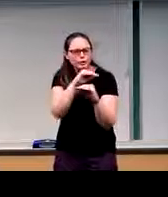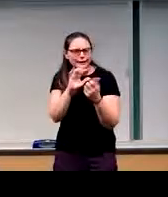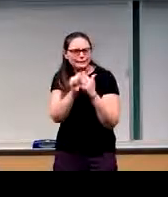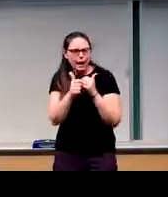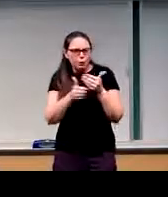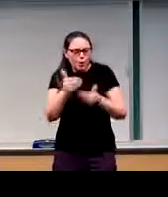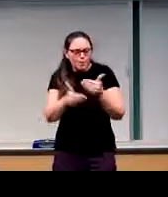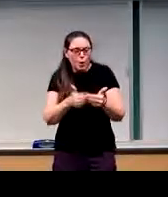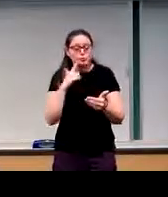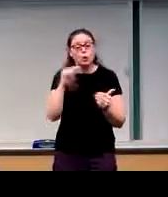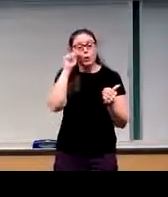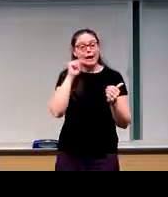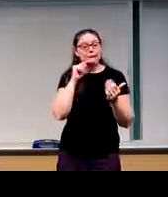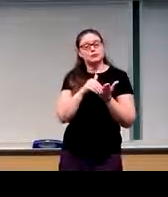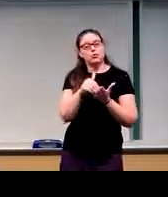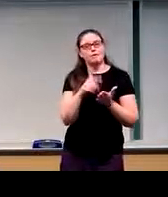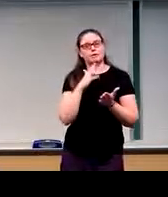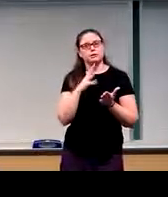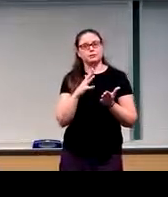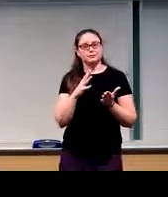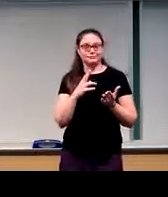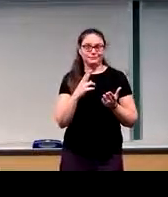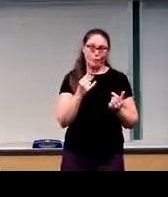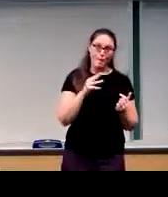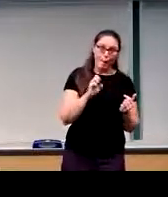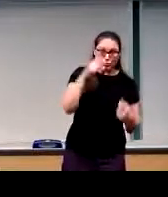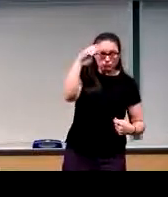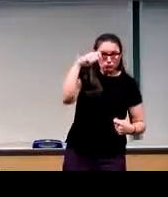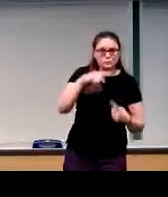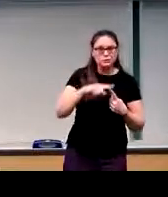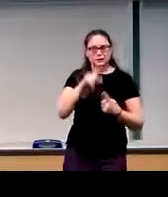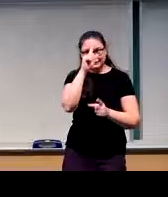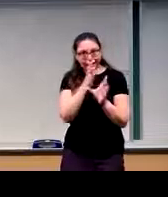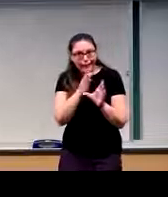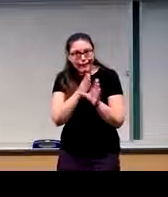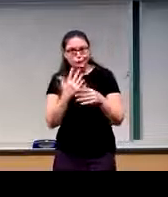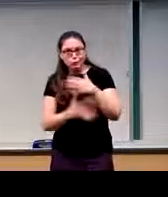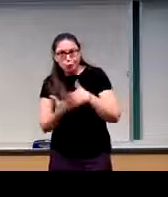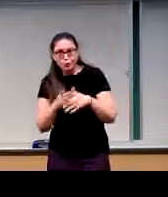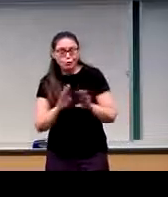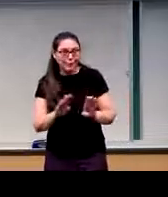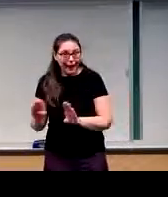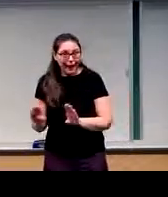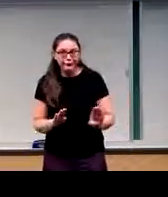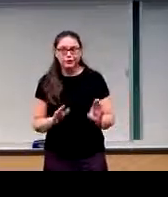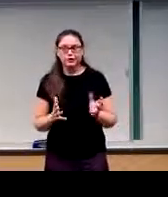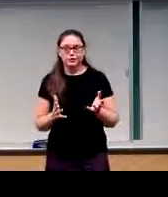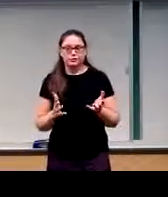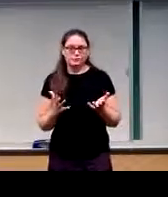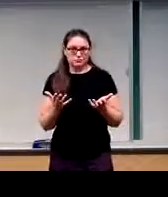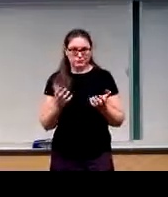Adolescents experience changes hormonally, physically, psychologically, behaviorally, and